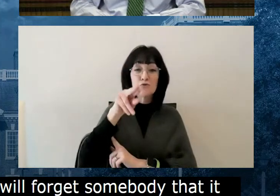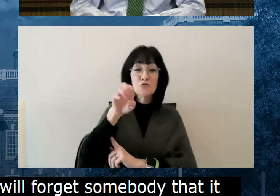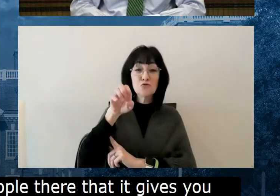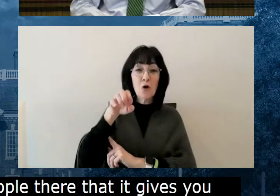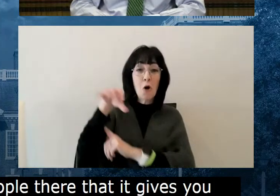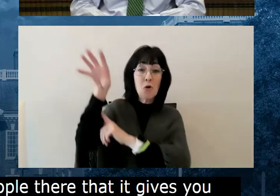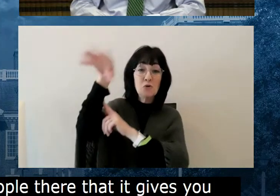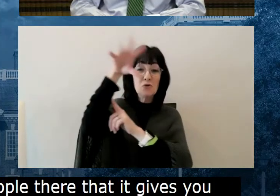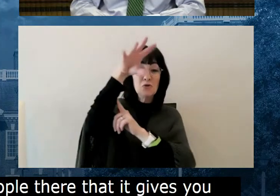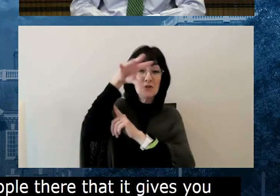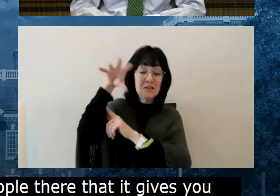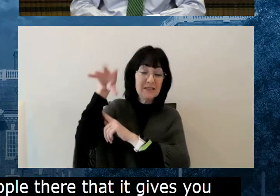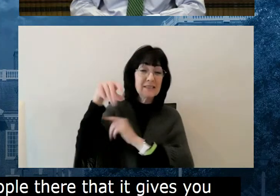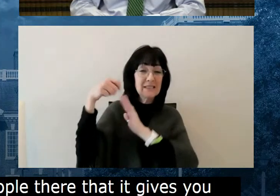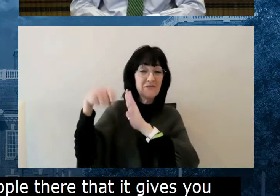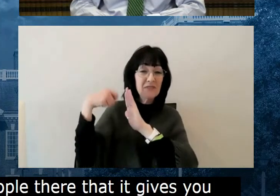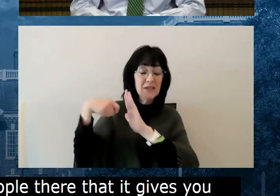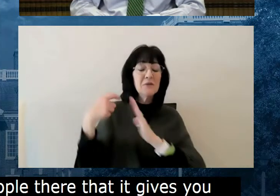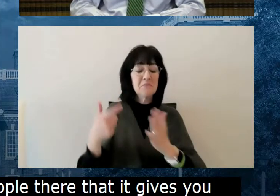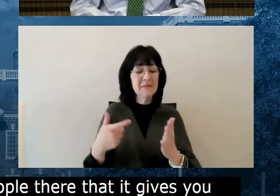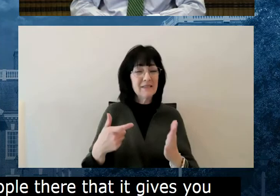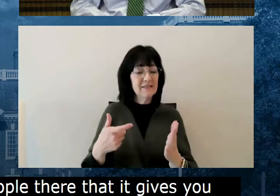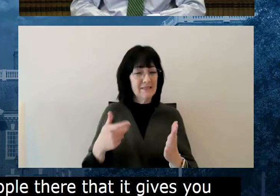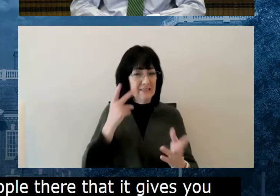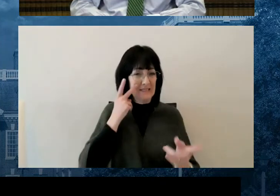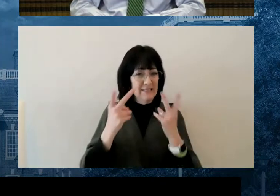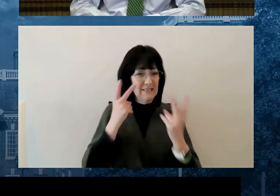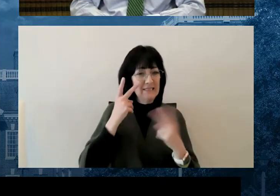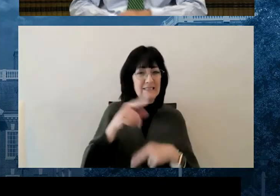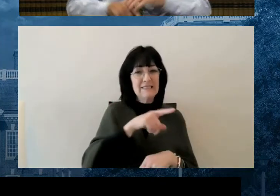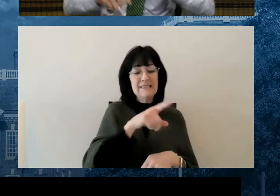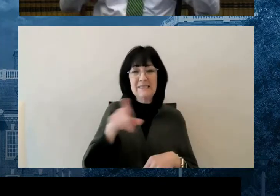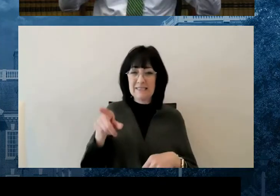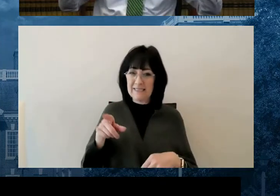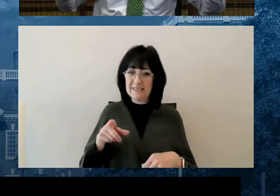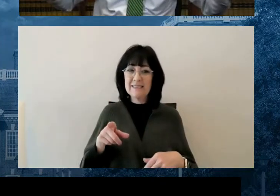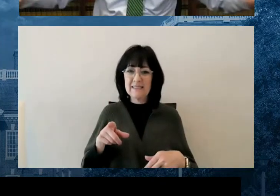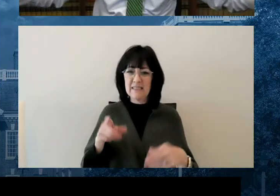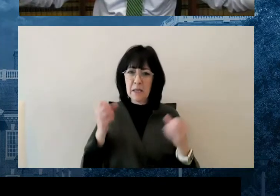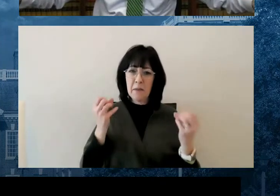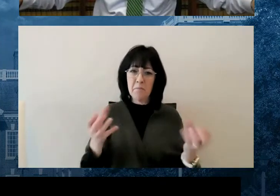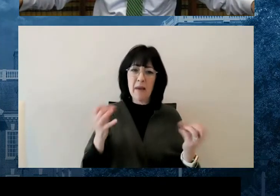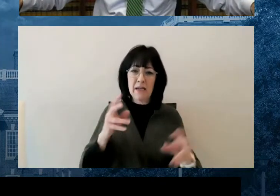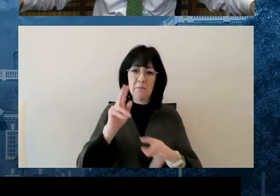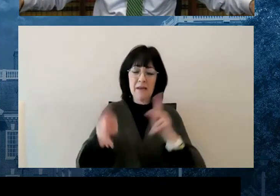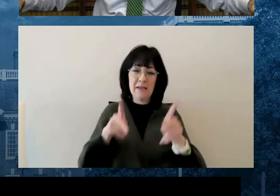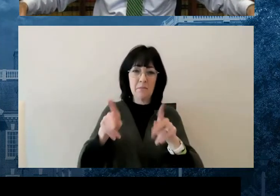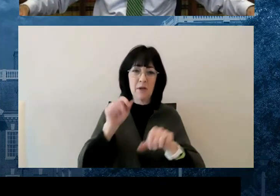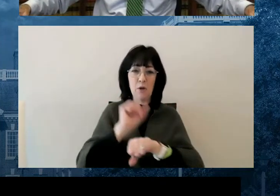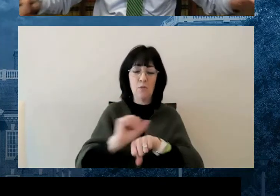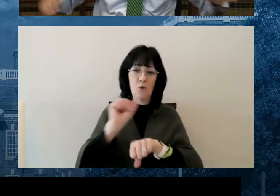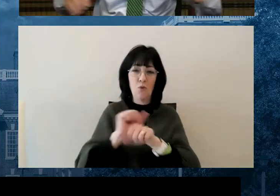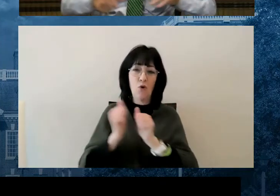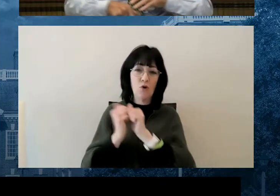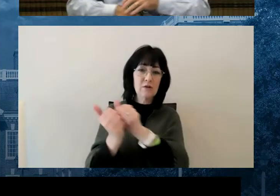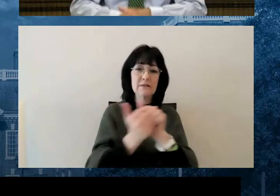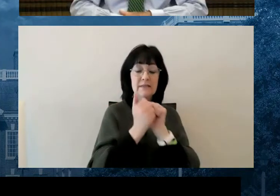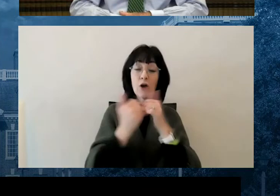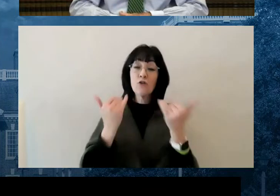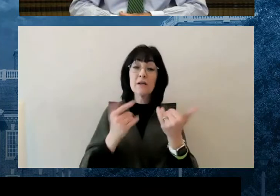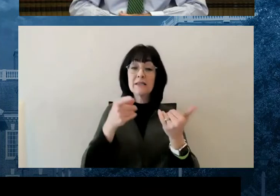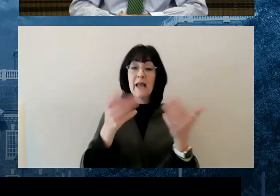big challenge to replace those vaccines as demand is declining a little bit. But we'll be taking it back to communities, a